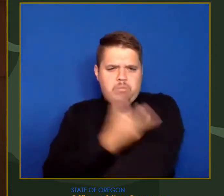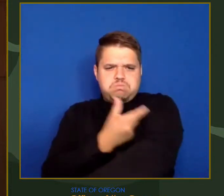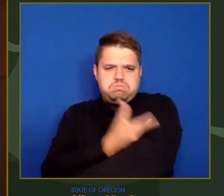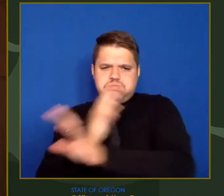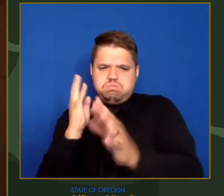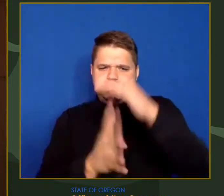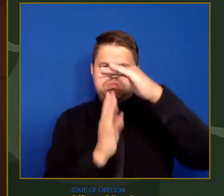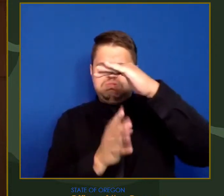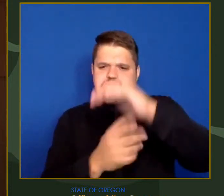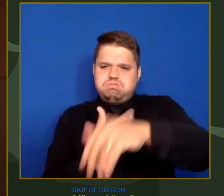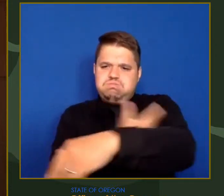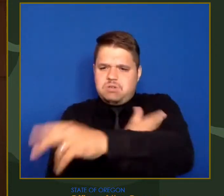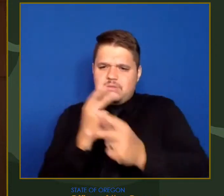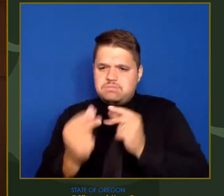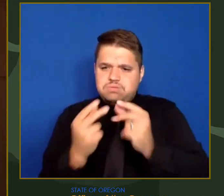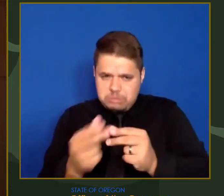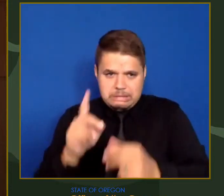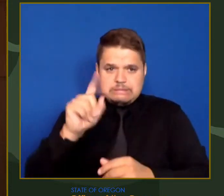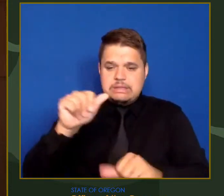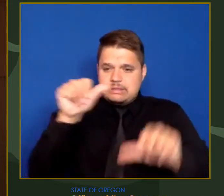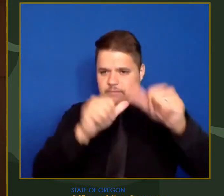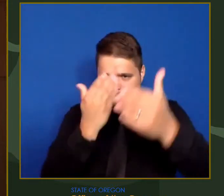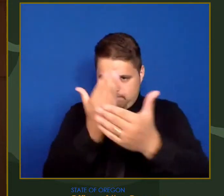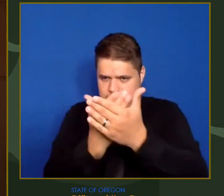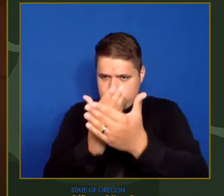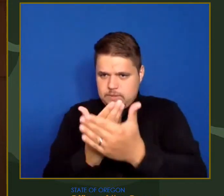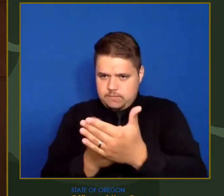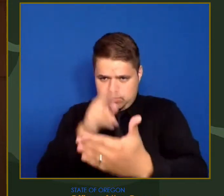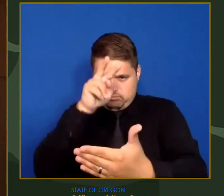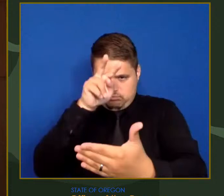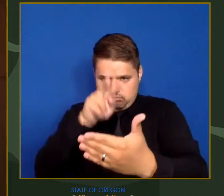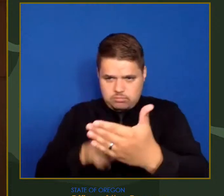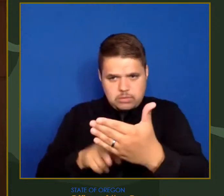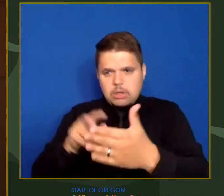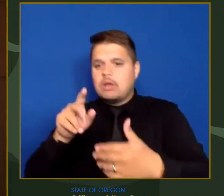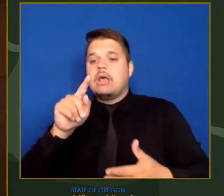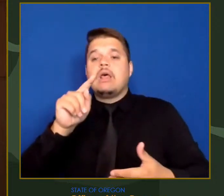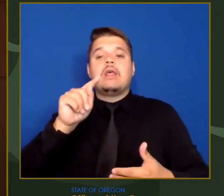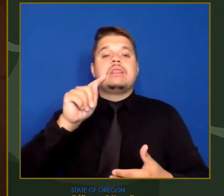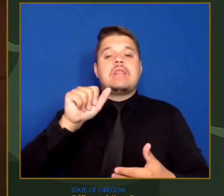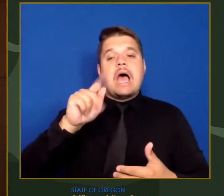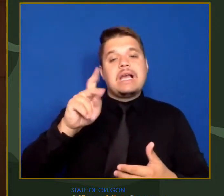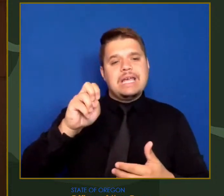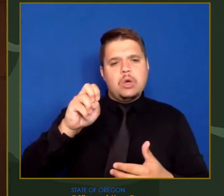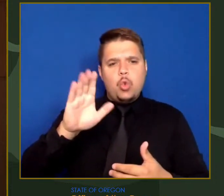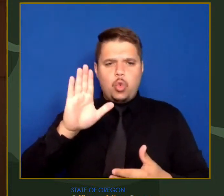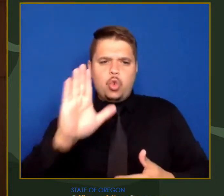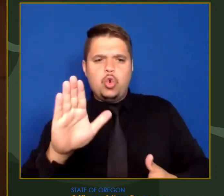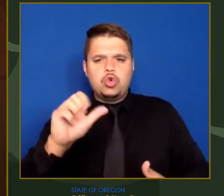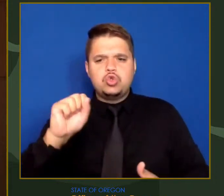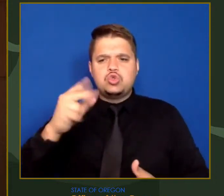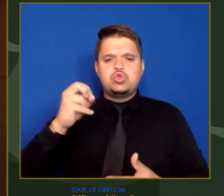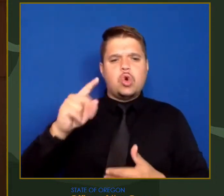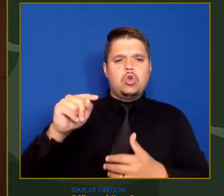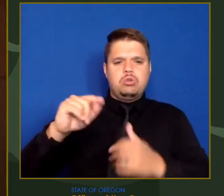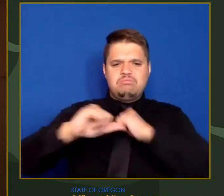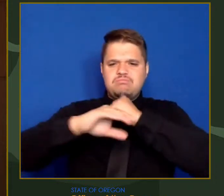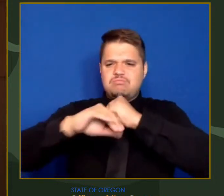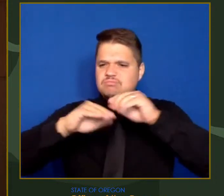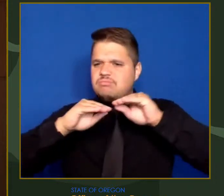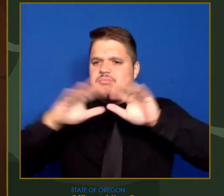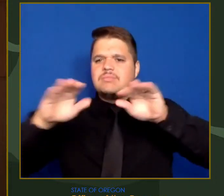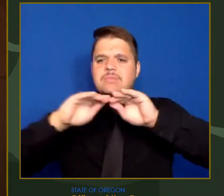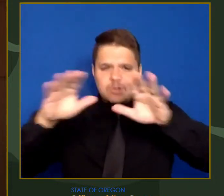showing regarding our Take Your Shot campaign is that we are seeing some communities in rural Oregon showing